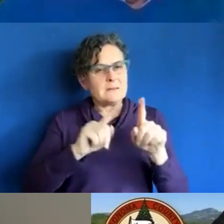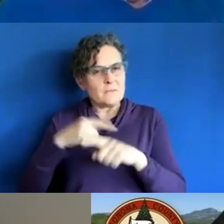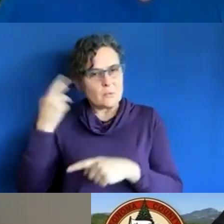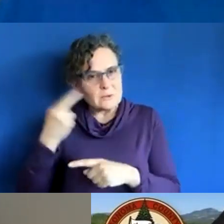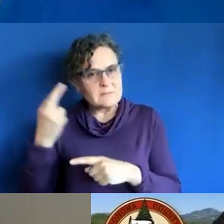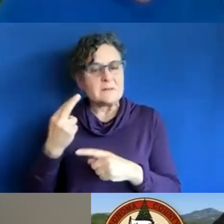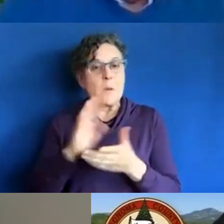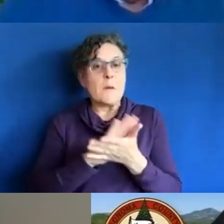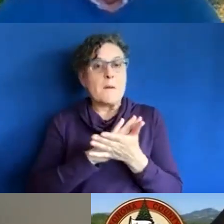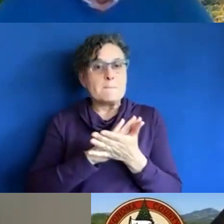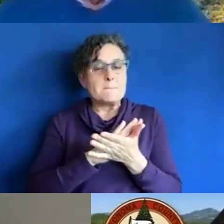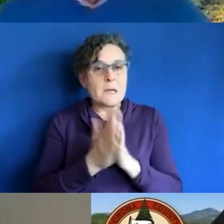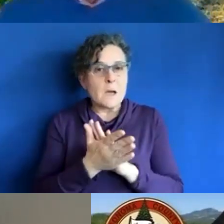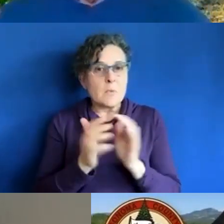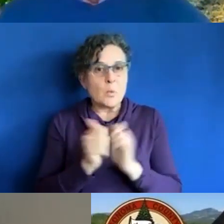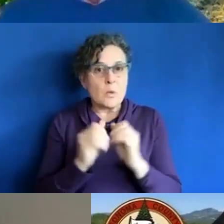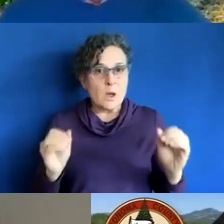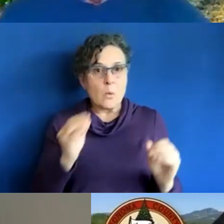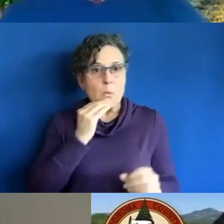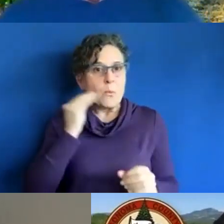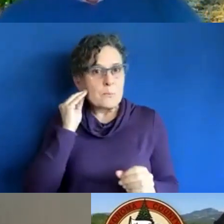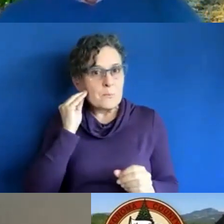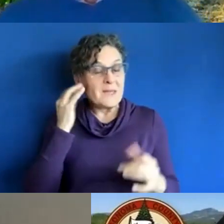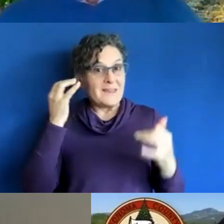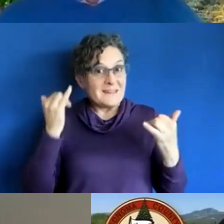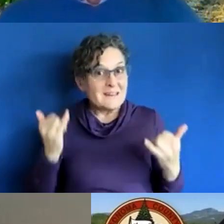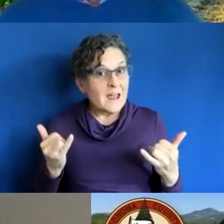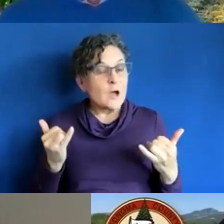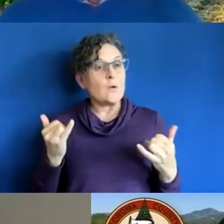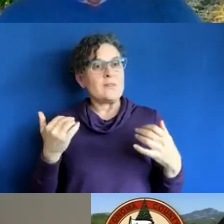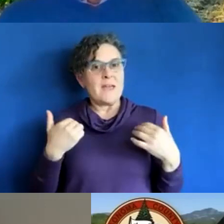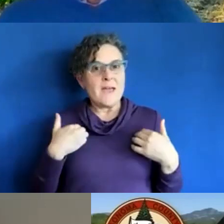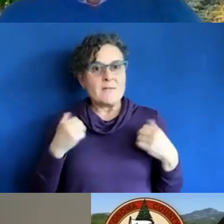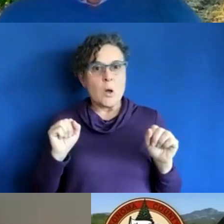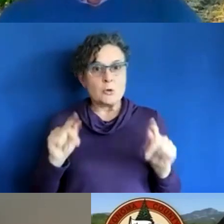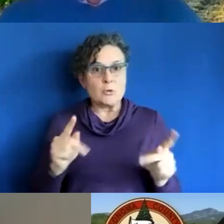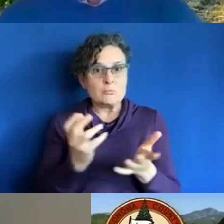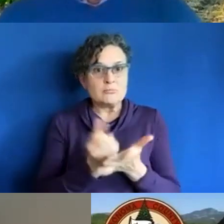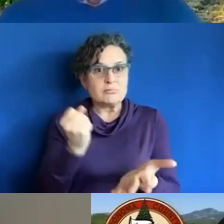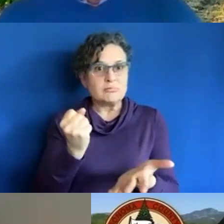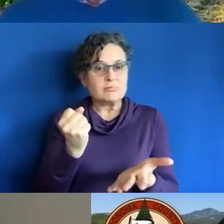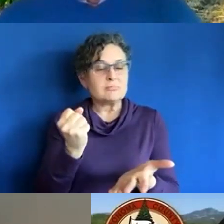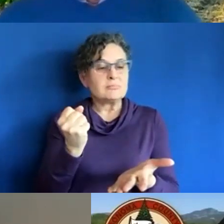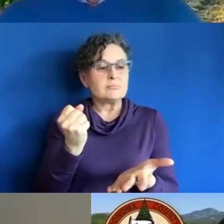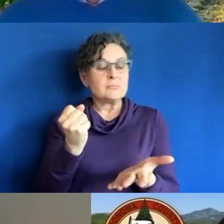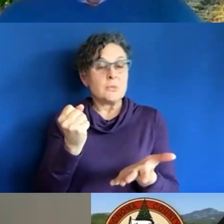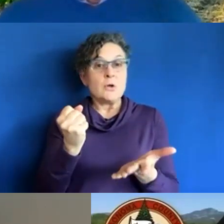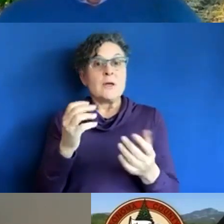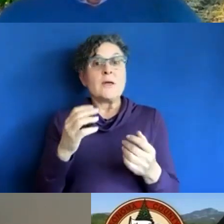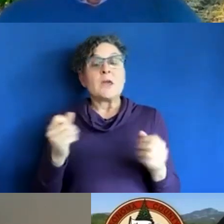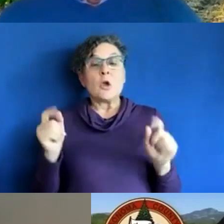homelessness and who now have an opportunity to come to a place where they